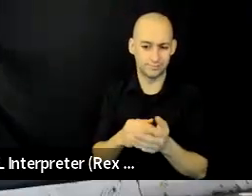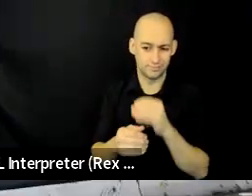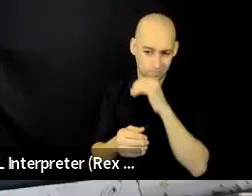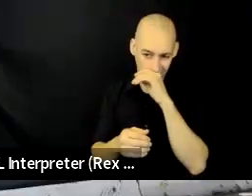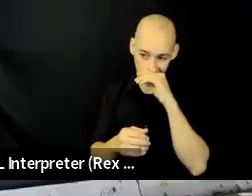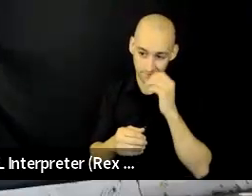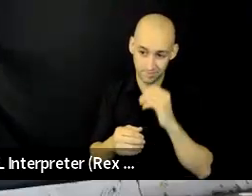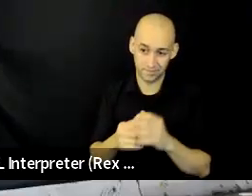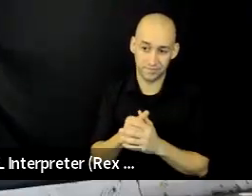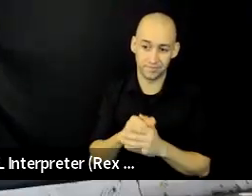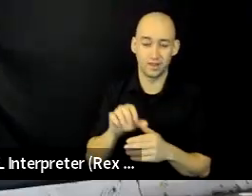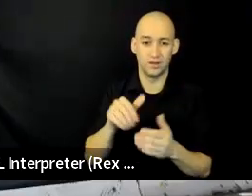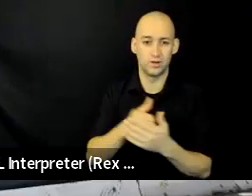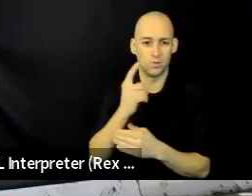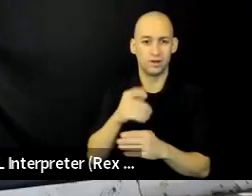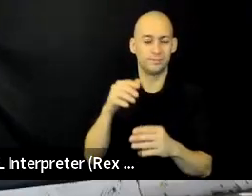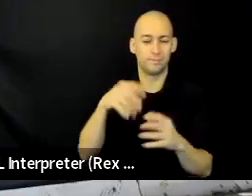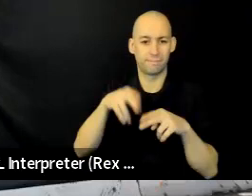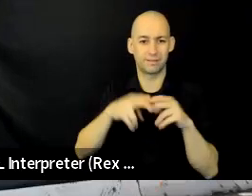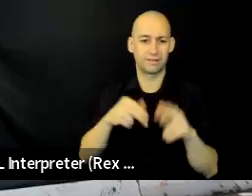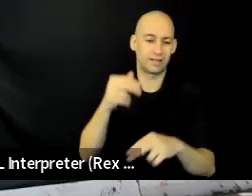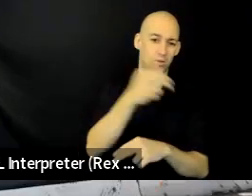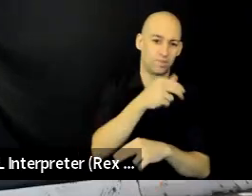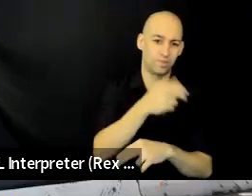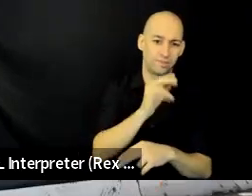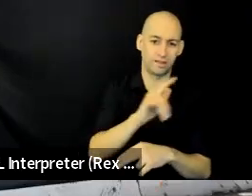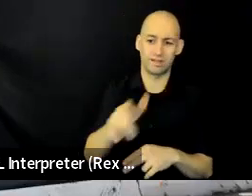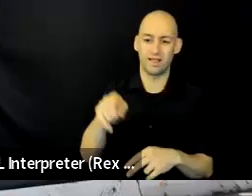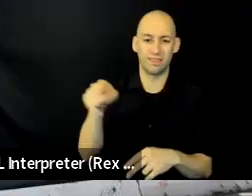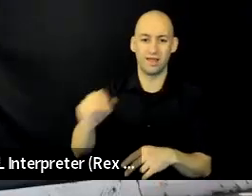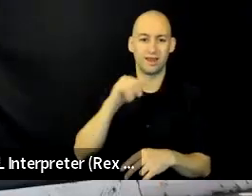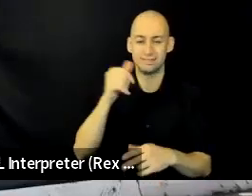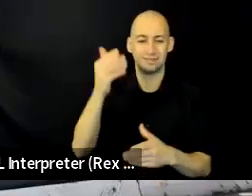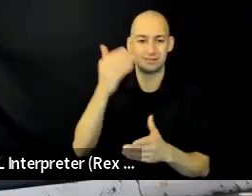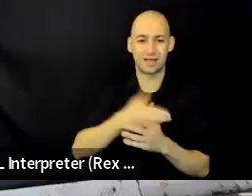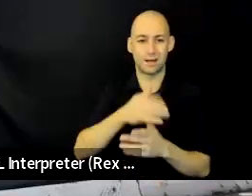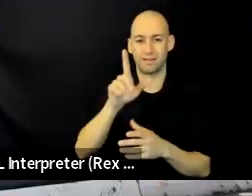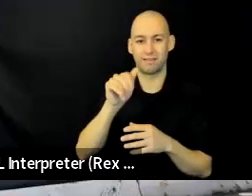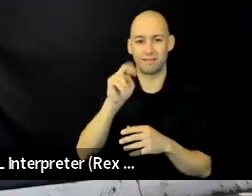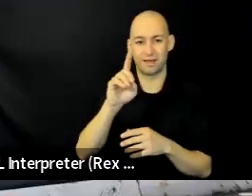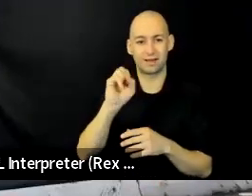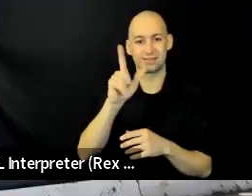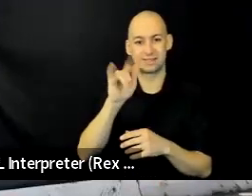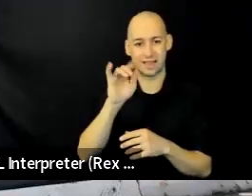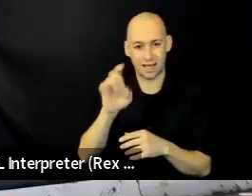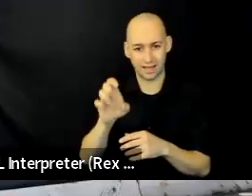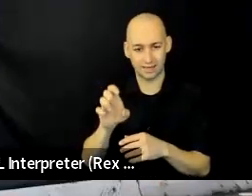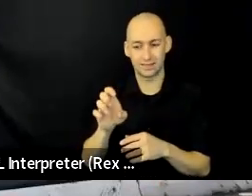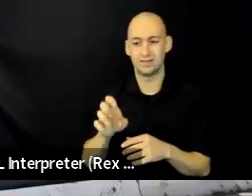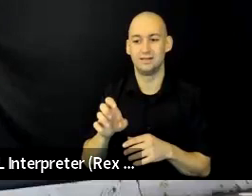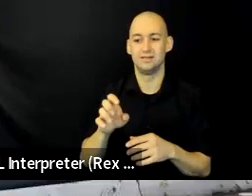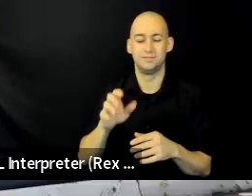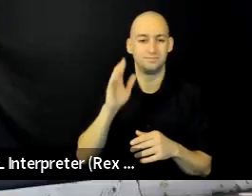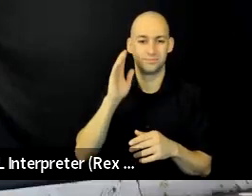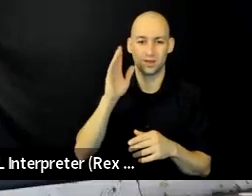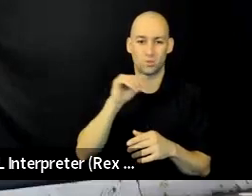built down the hill. These walls don't stop the landslide. They only hold the road together as the movement occurs. And they're essentially